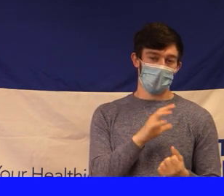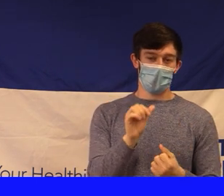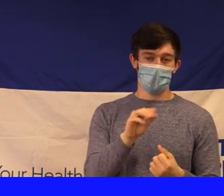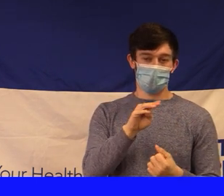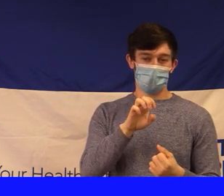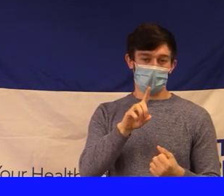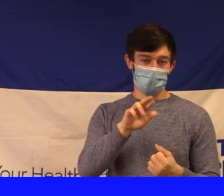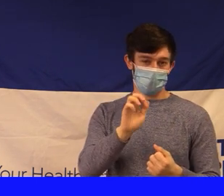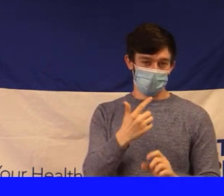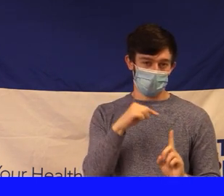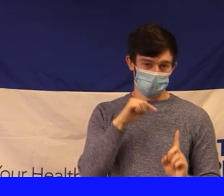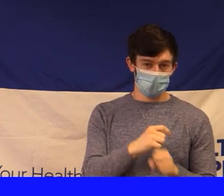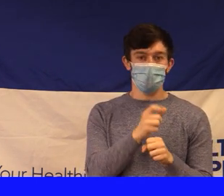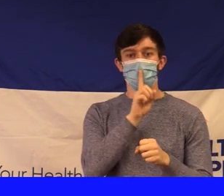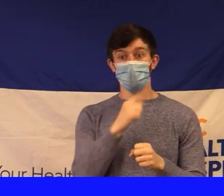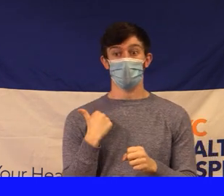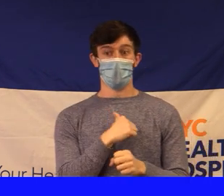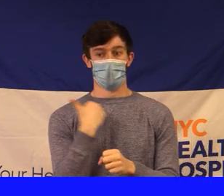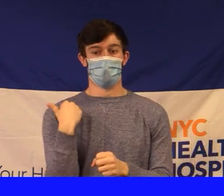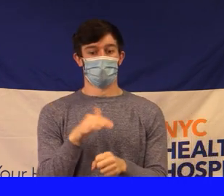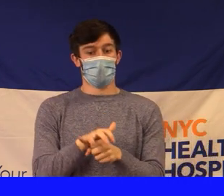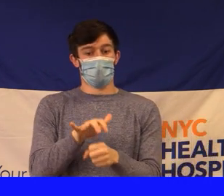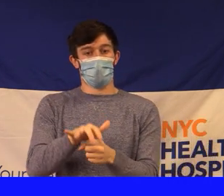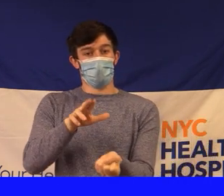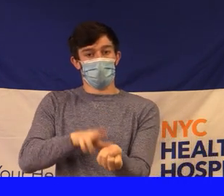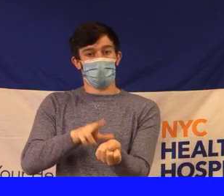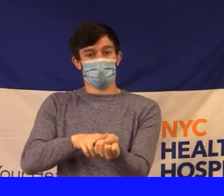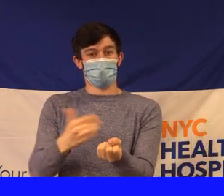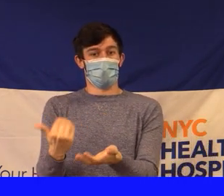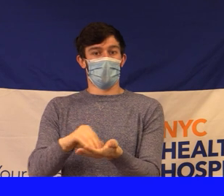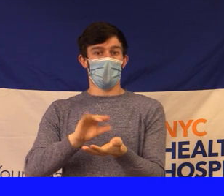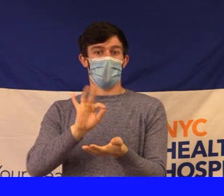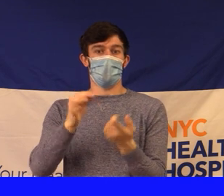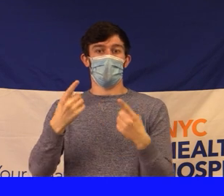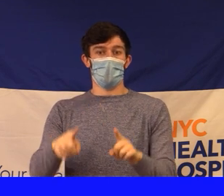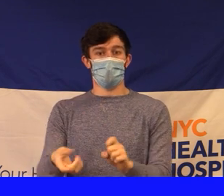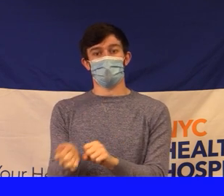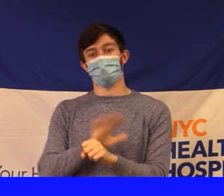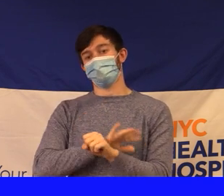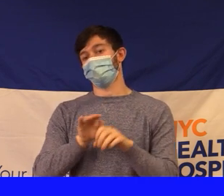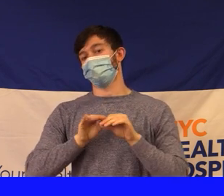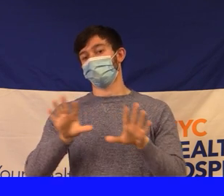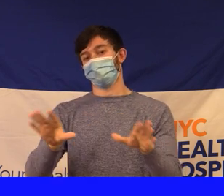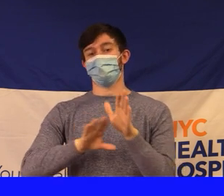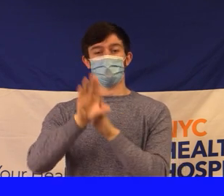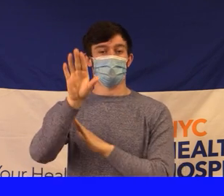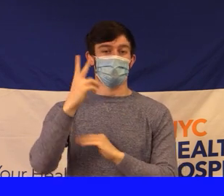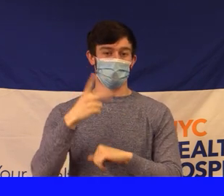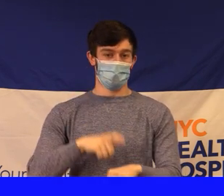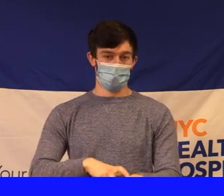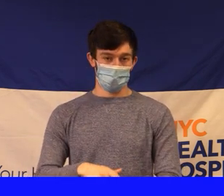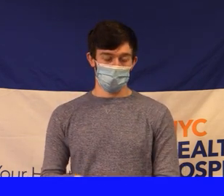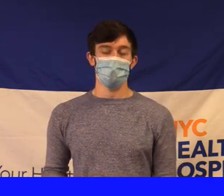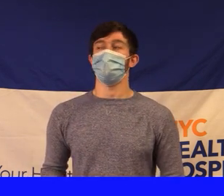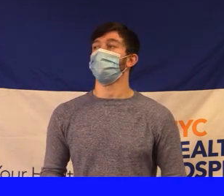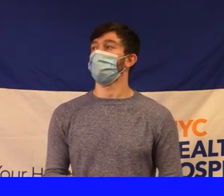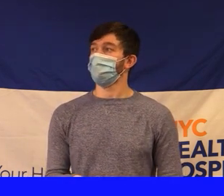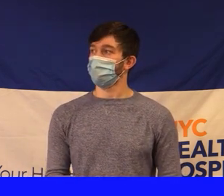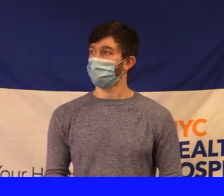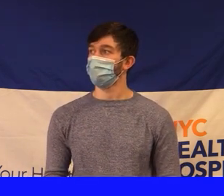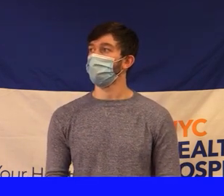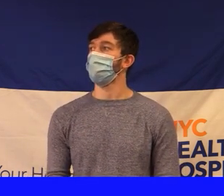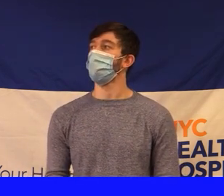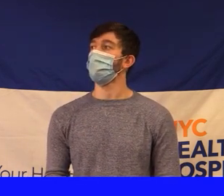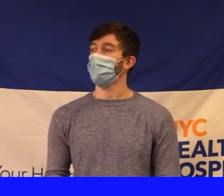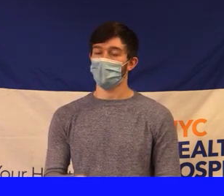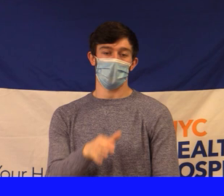enough nurses with the skill set in case of a resurgence. Let's see, what else would I like to really discuss today?